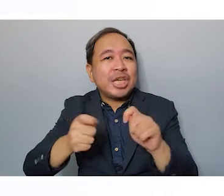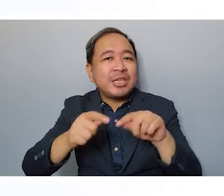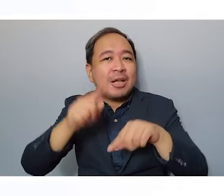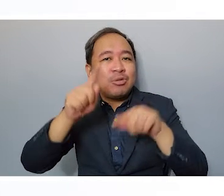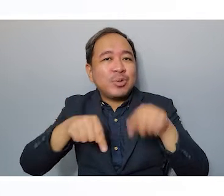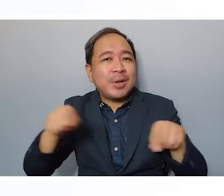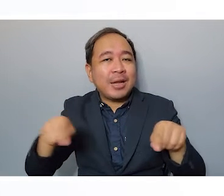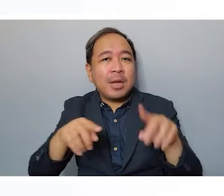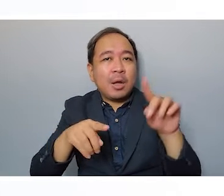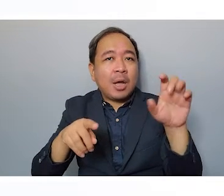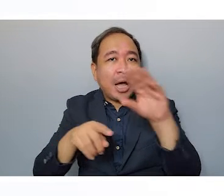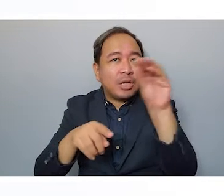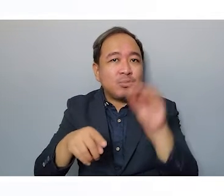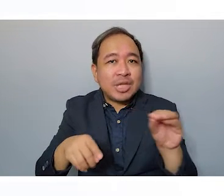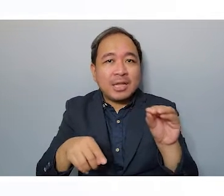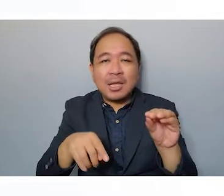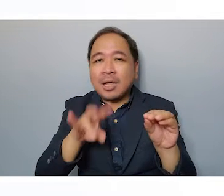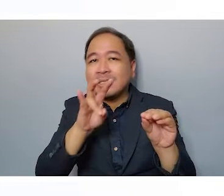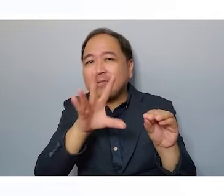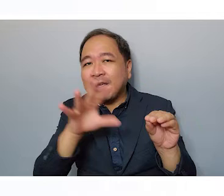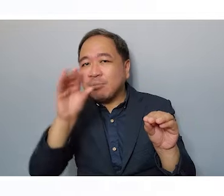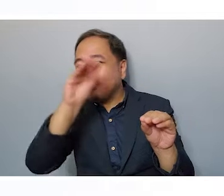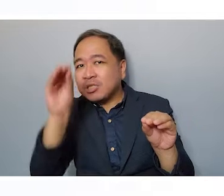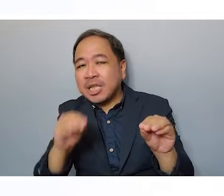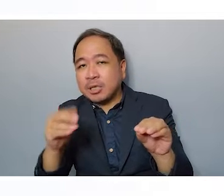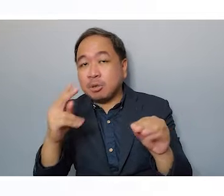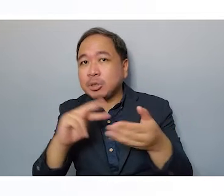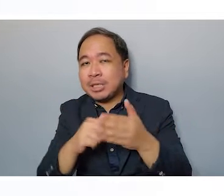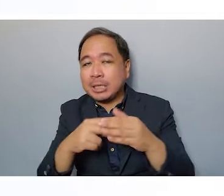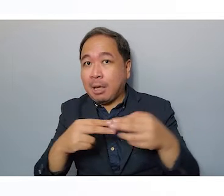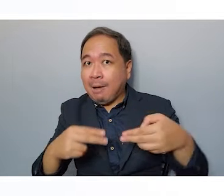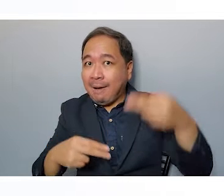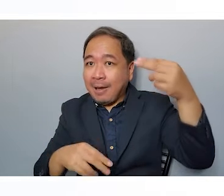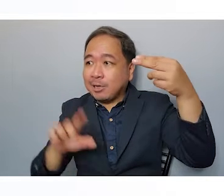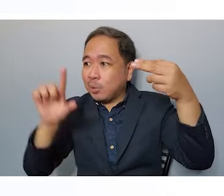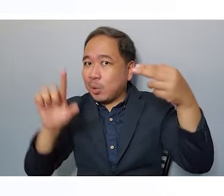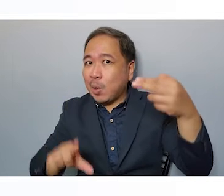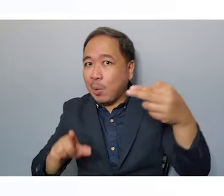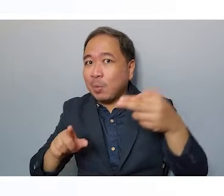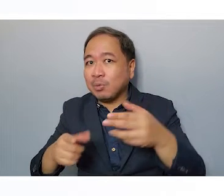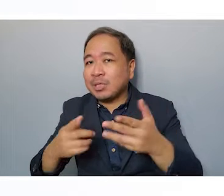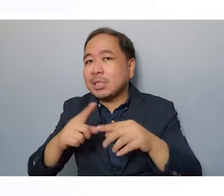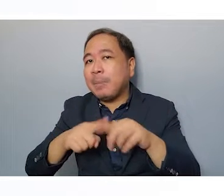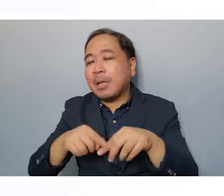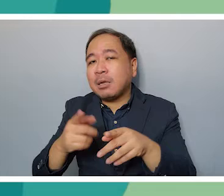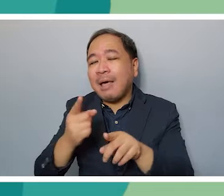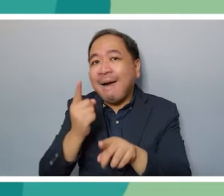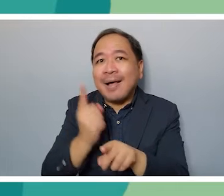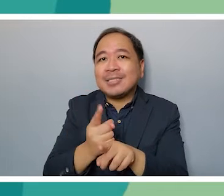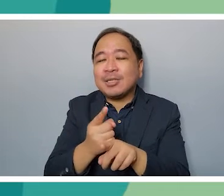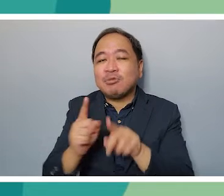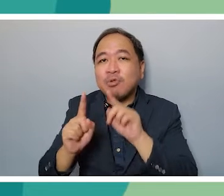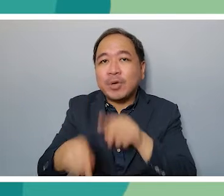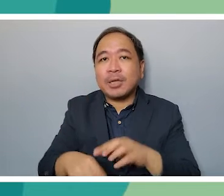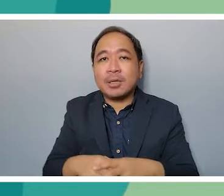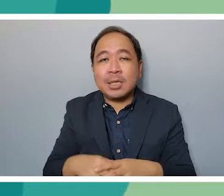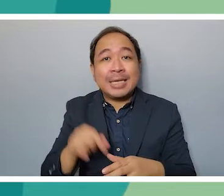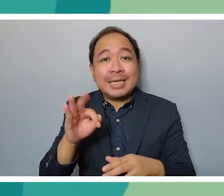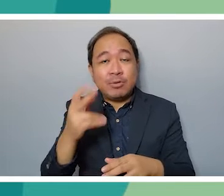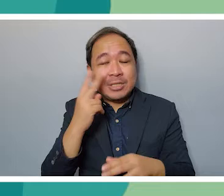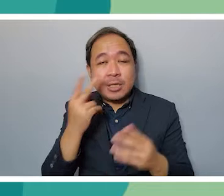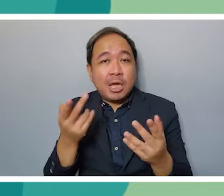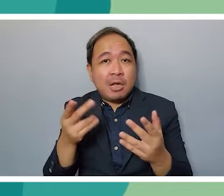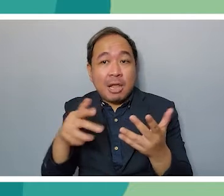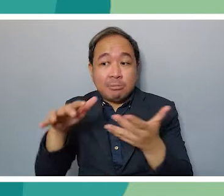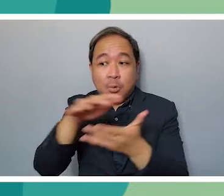can be weighted in ascending order, with the most correct answers being given more weight than the least correct answers. If you want choices to